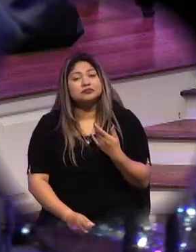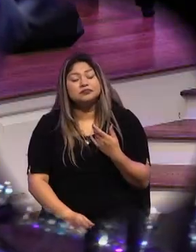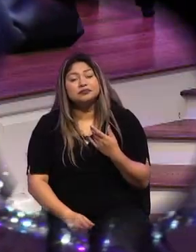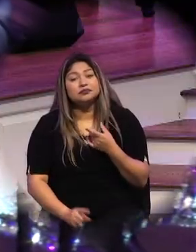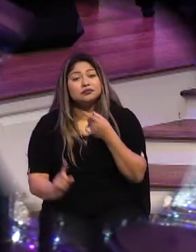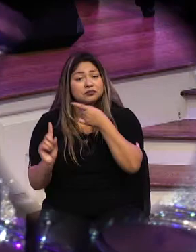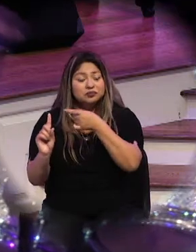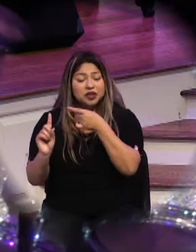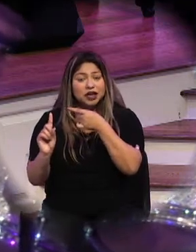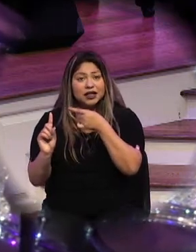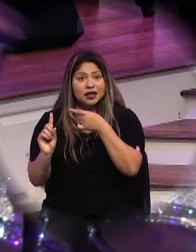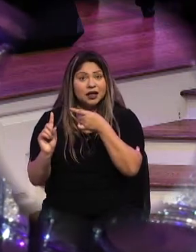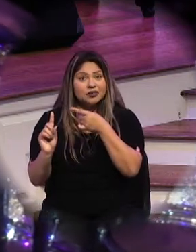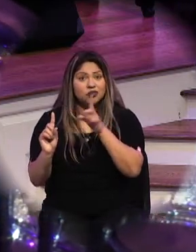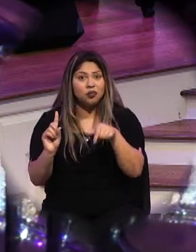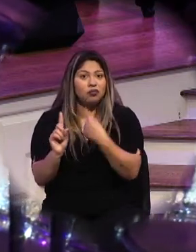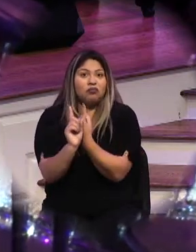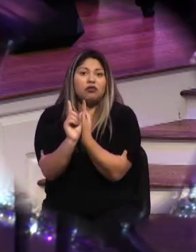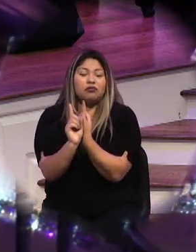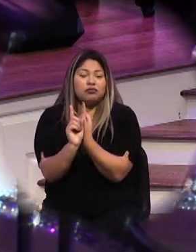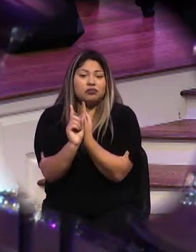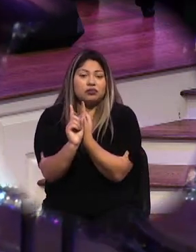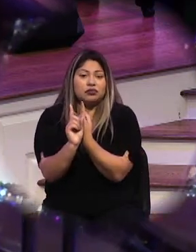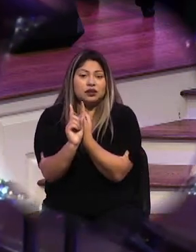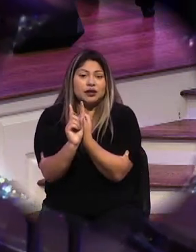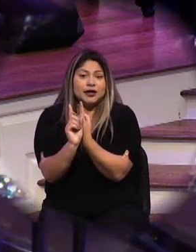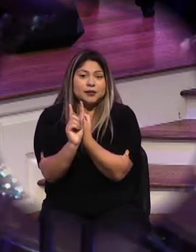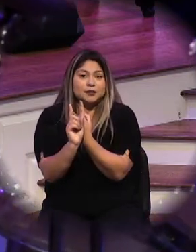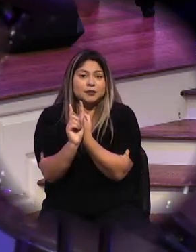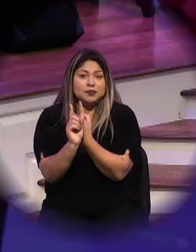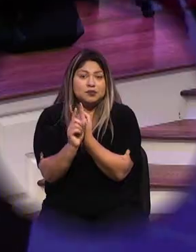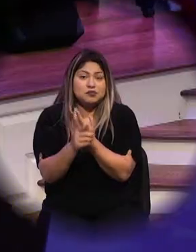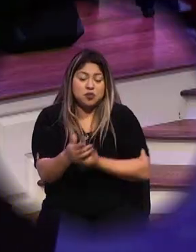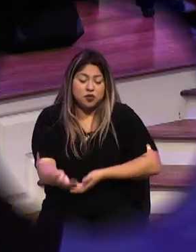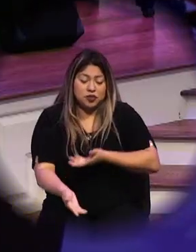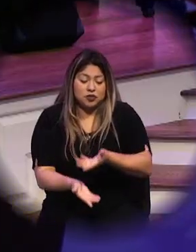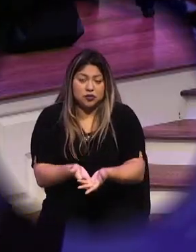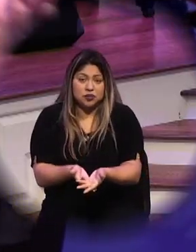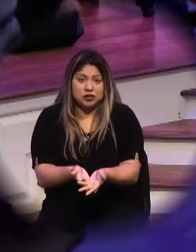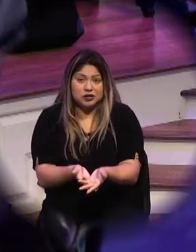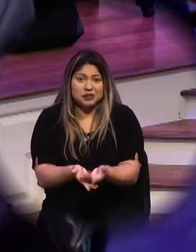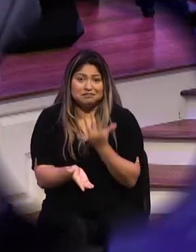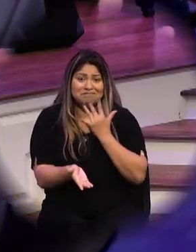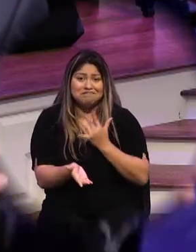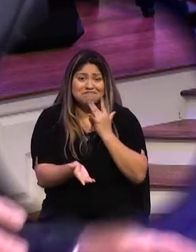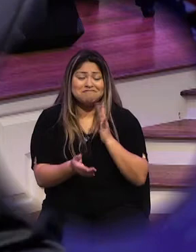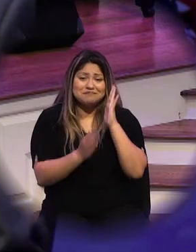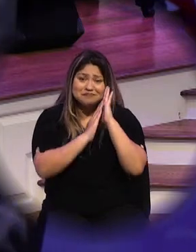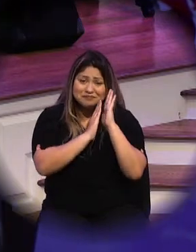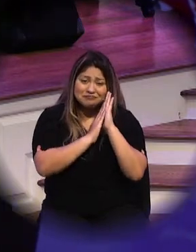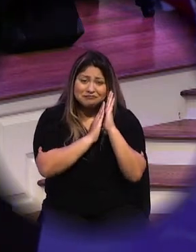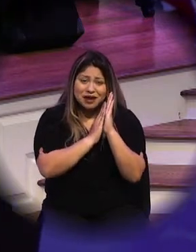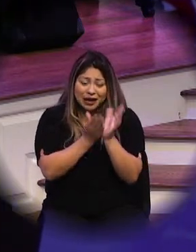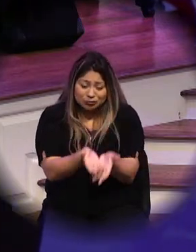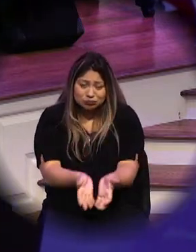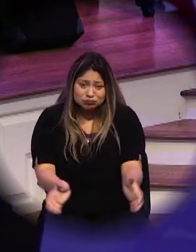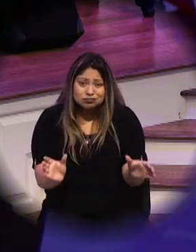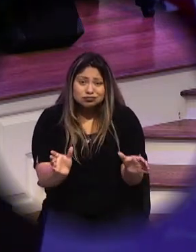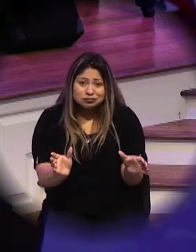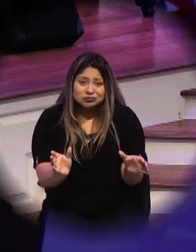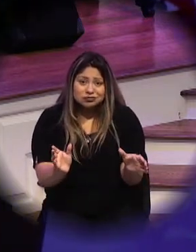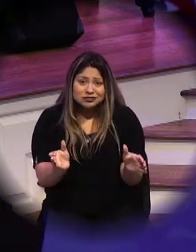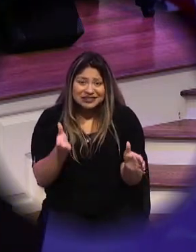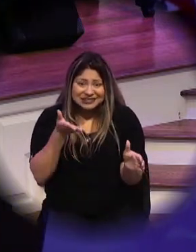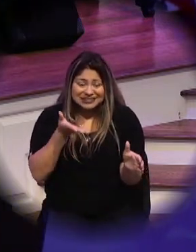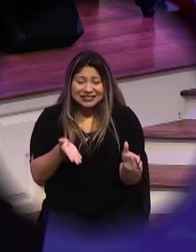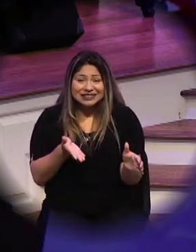He came in a manger so that we might know God is with us. It's not just that He died on the cross that our sins might be forgiven to know that God is for